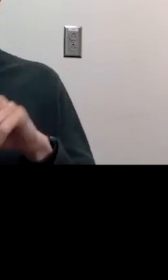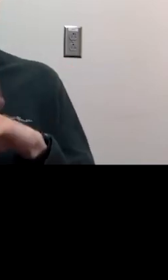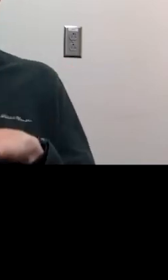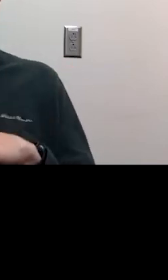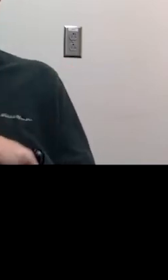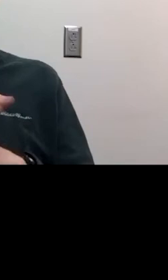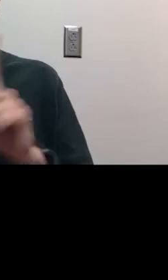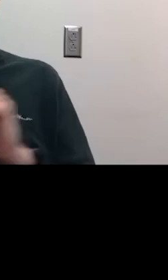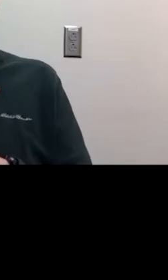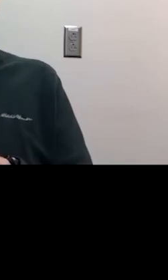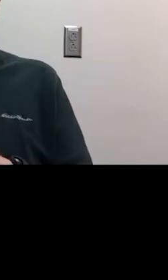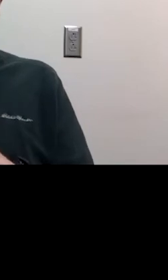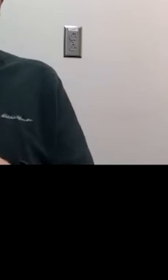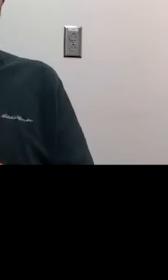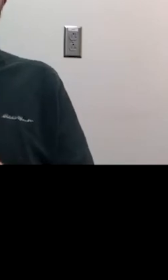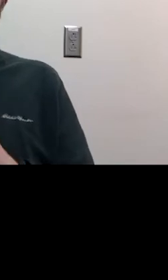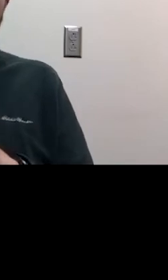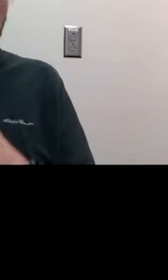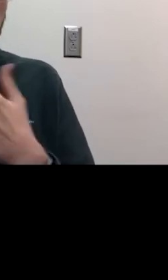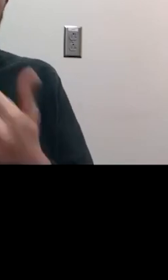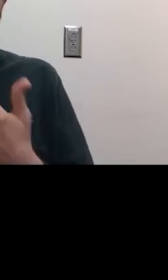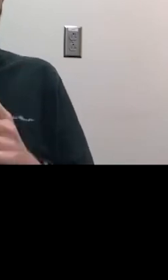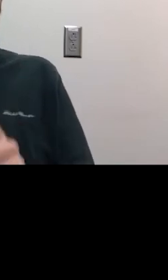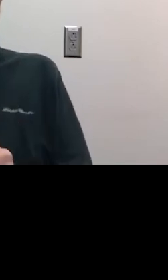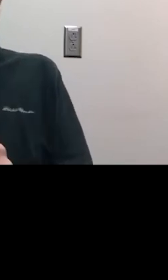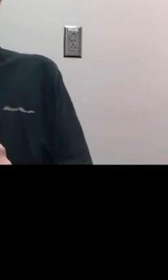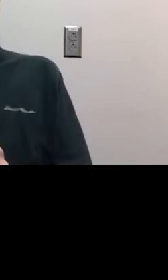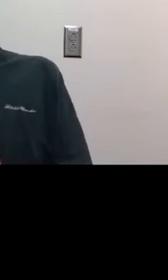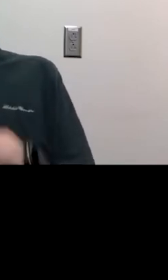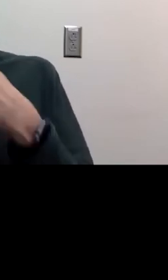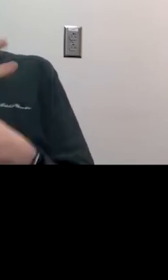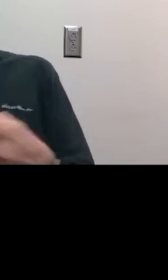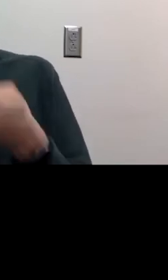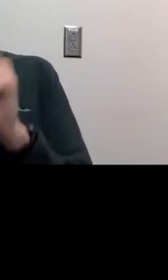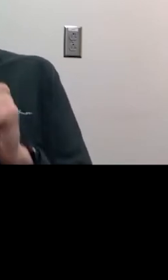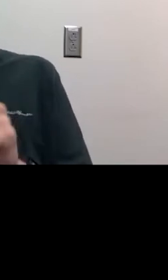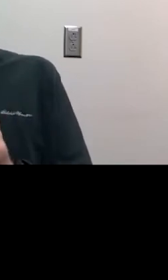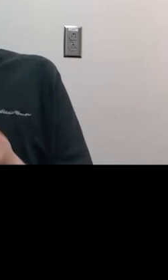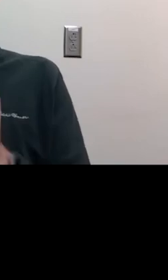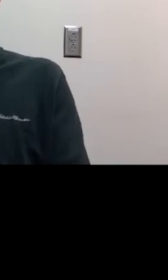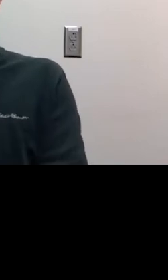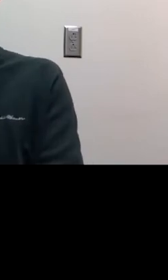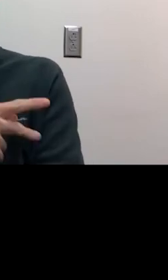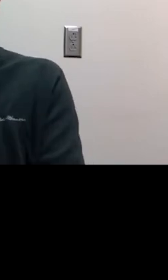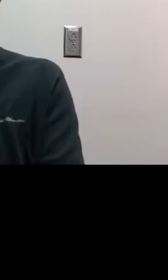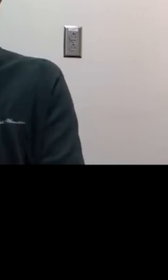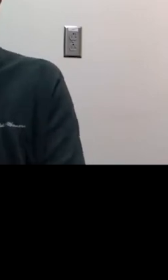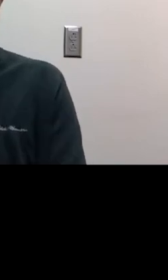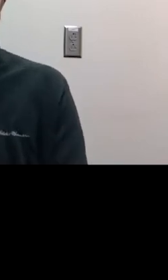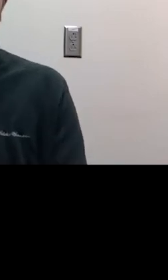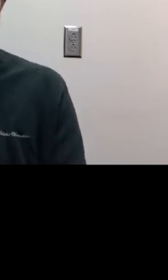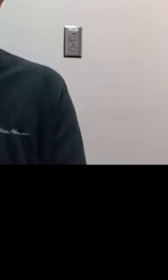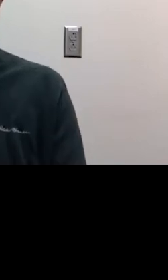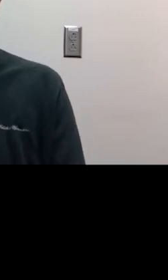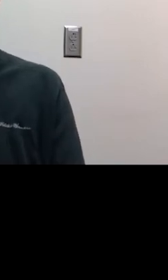the context. And that those kinds of changes really change patients' experiences of care as well. So I